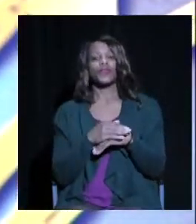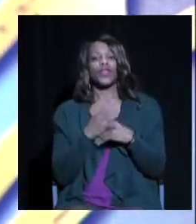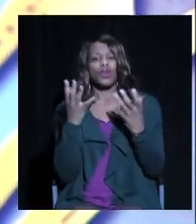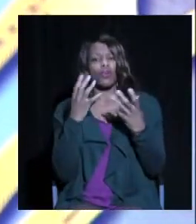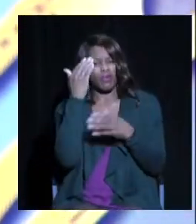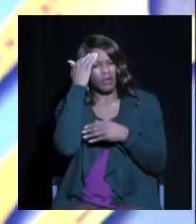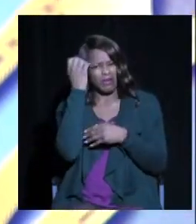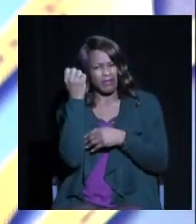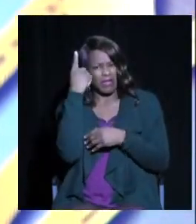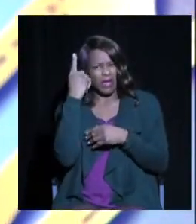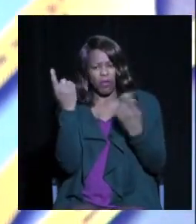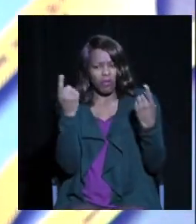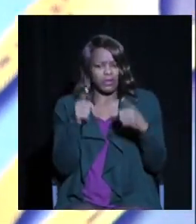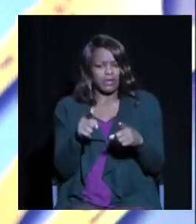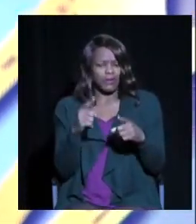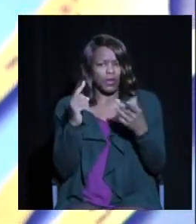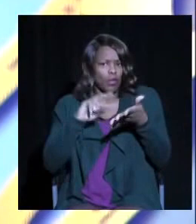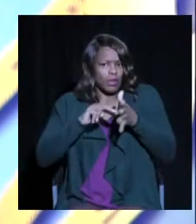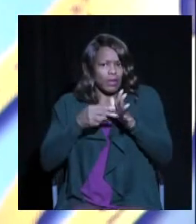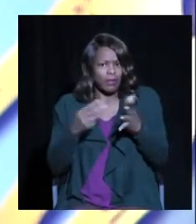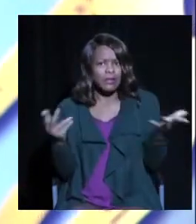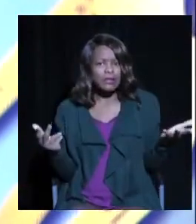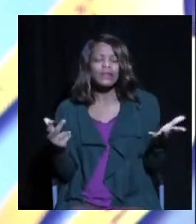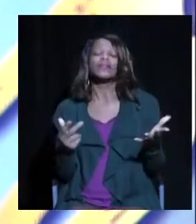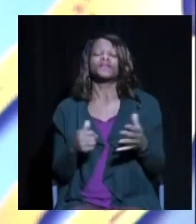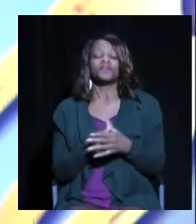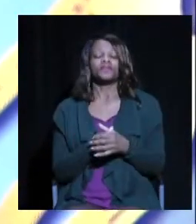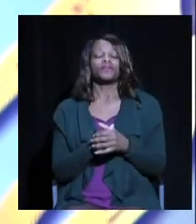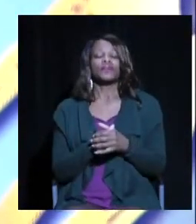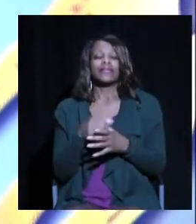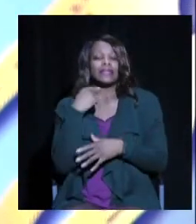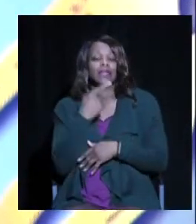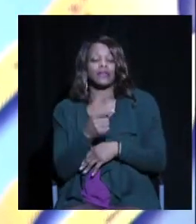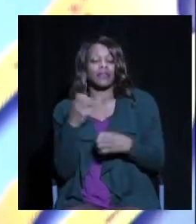greeting this might be. But he says, don't be